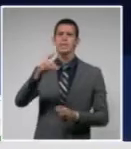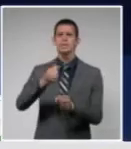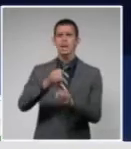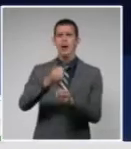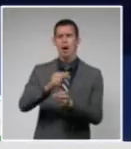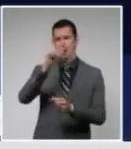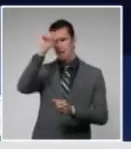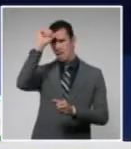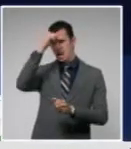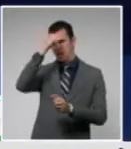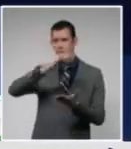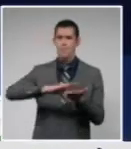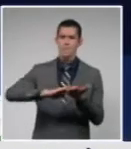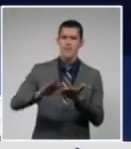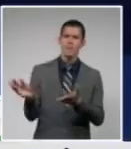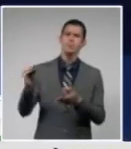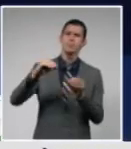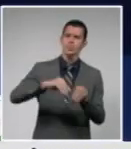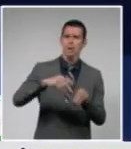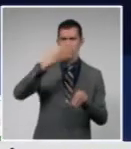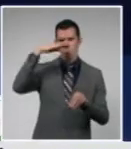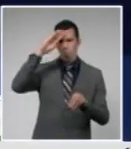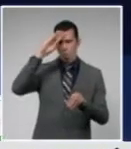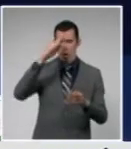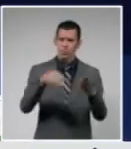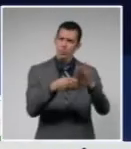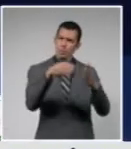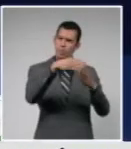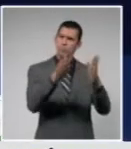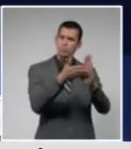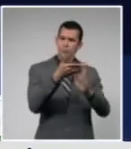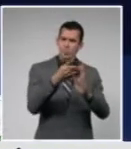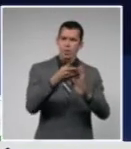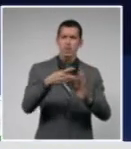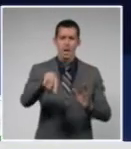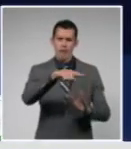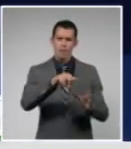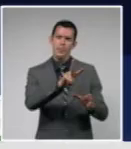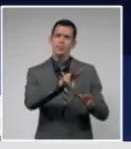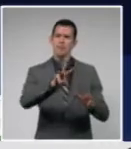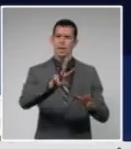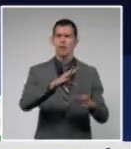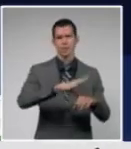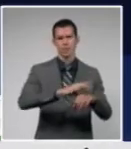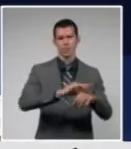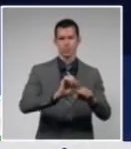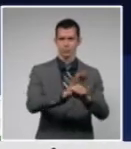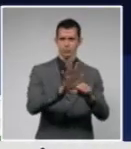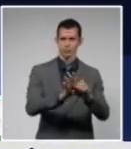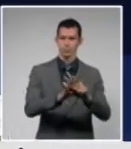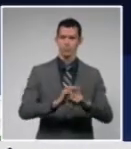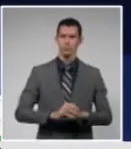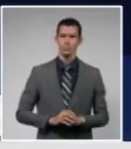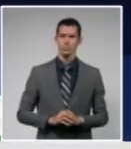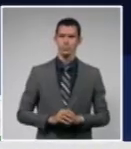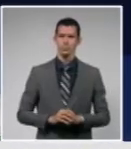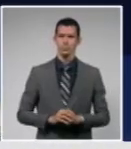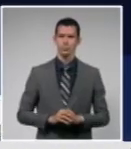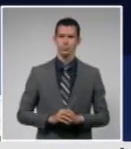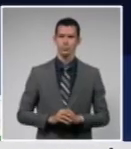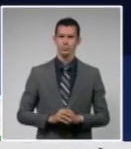all diagnosed cases in Cuba had contact with someone who had previously tested positive for the